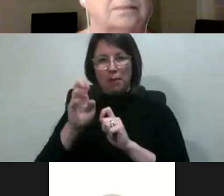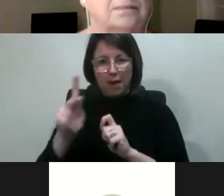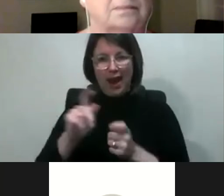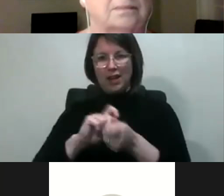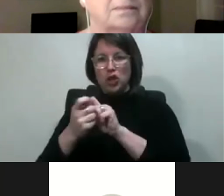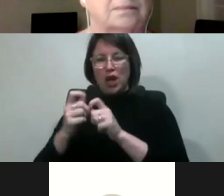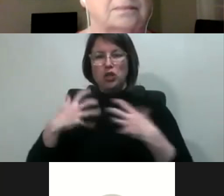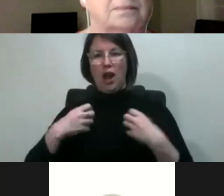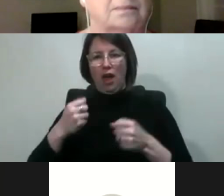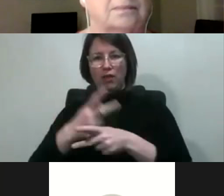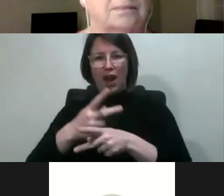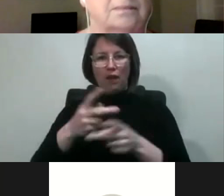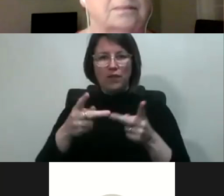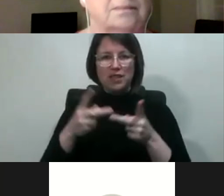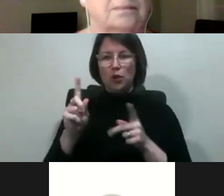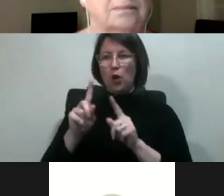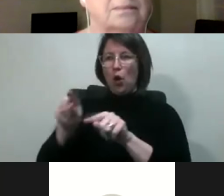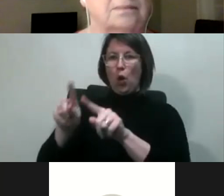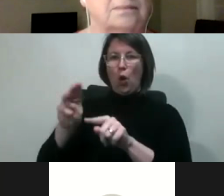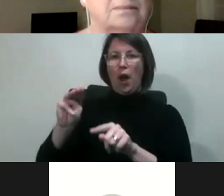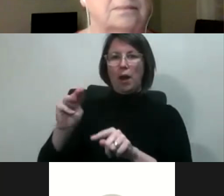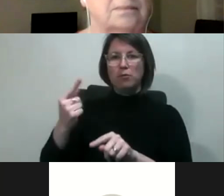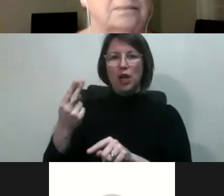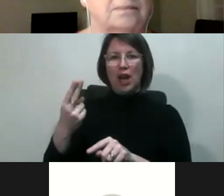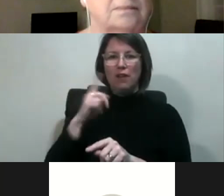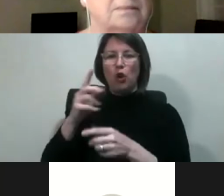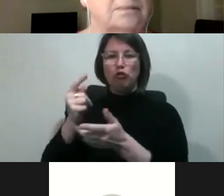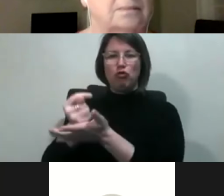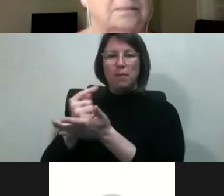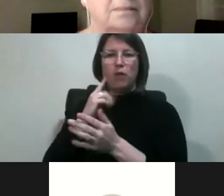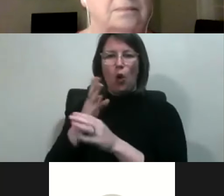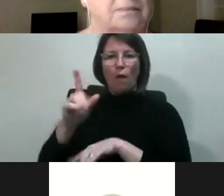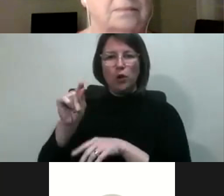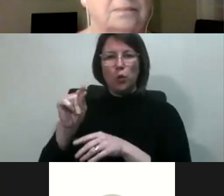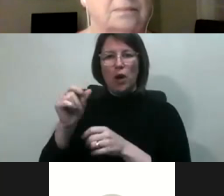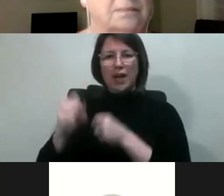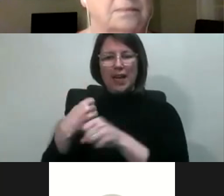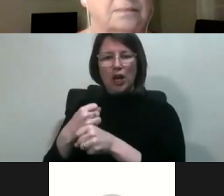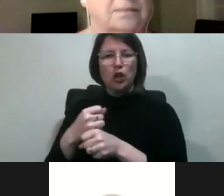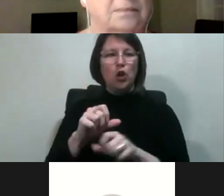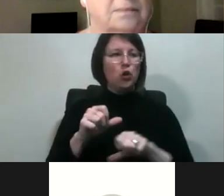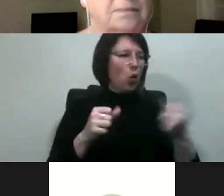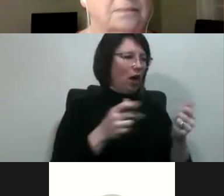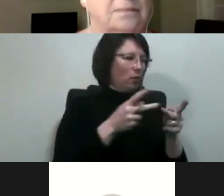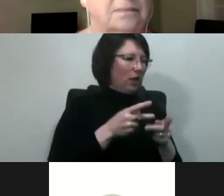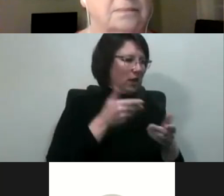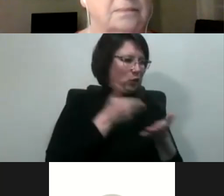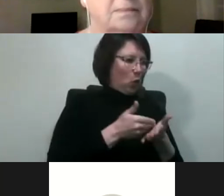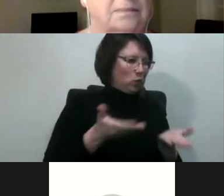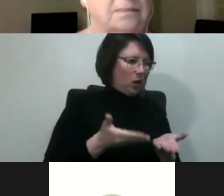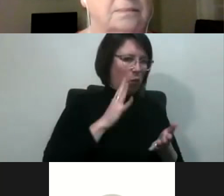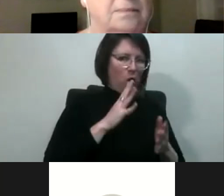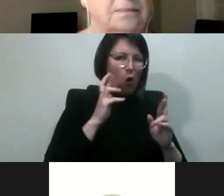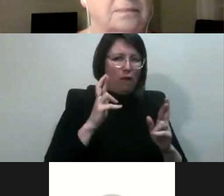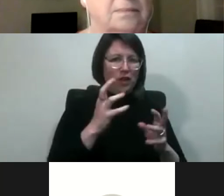facilities from MGH, where I've been going to have my HIV treated for almost 20 years, to someplace near here that will hopefully take me as a new patient. I love the